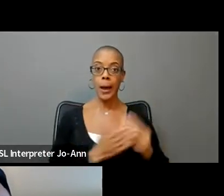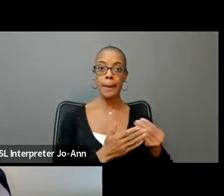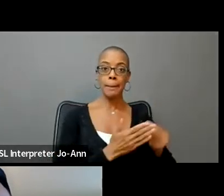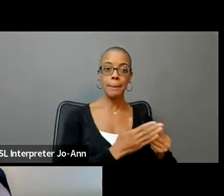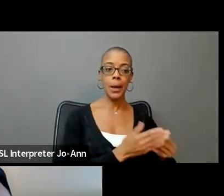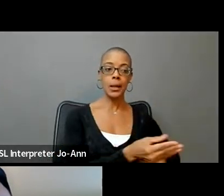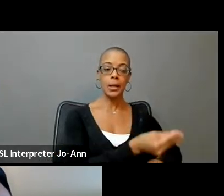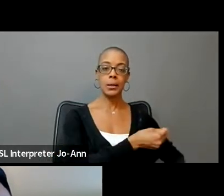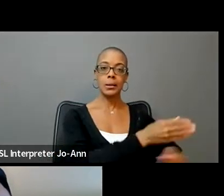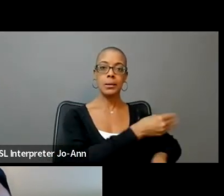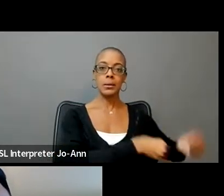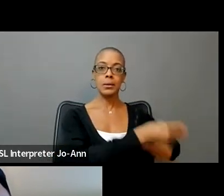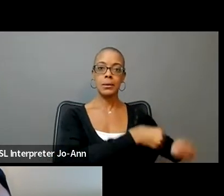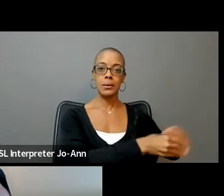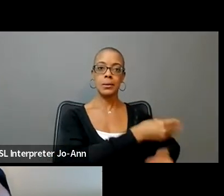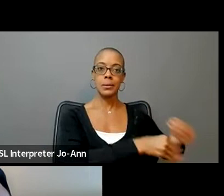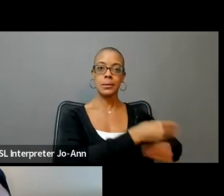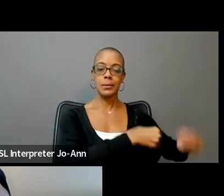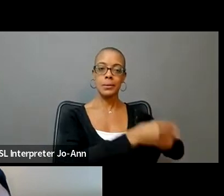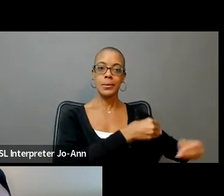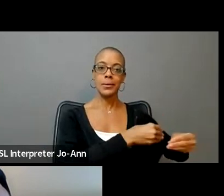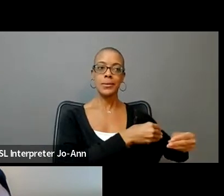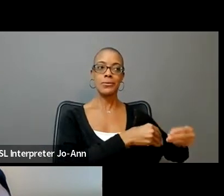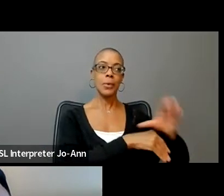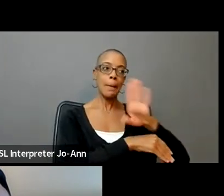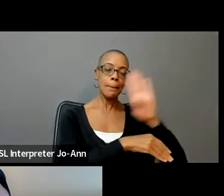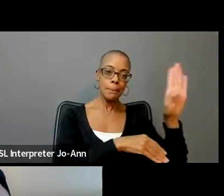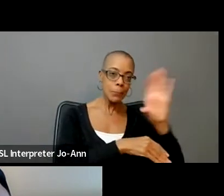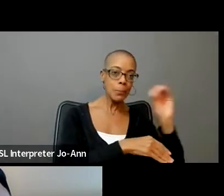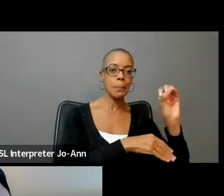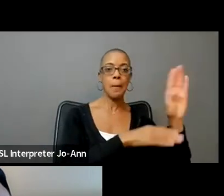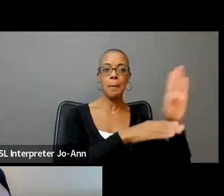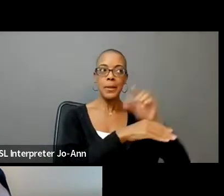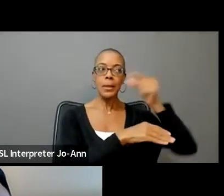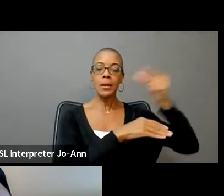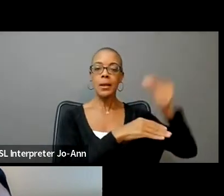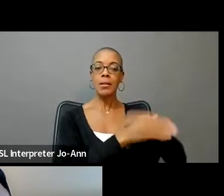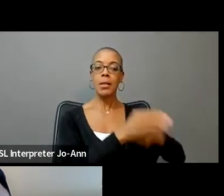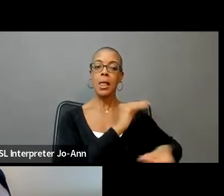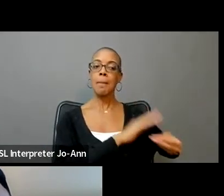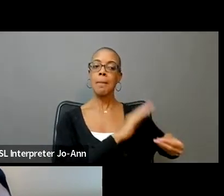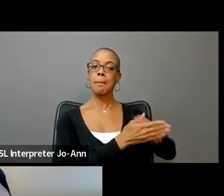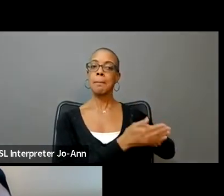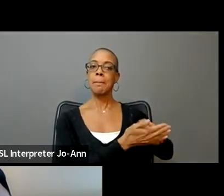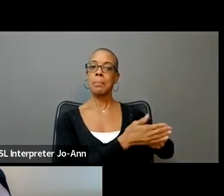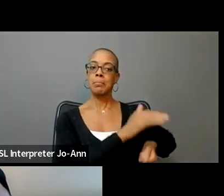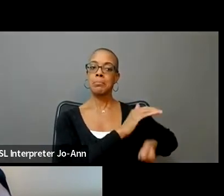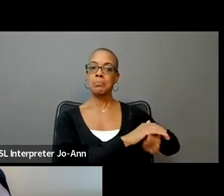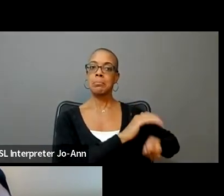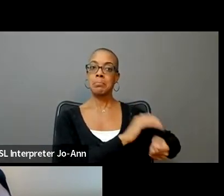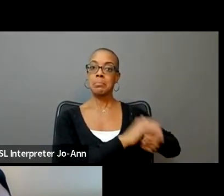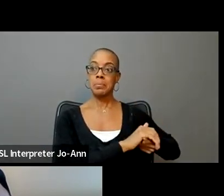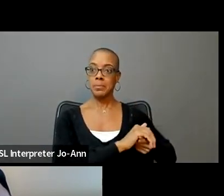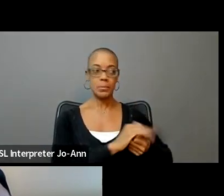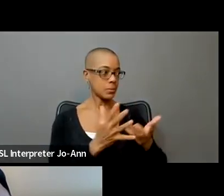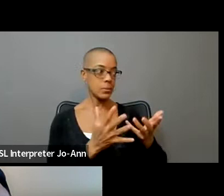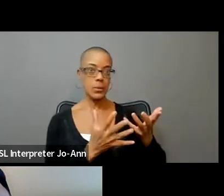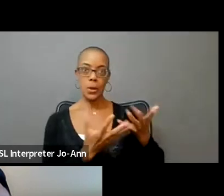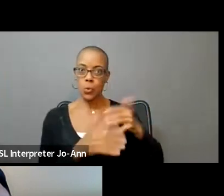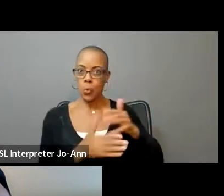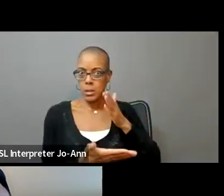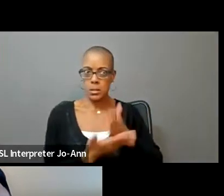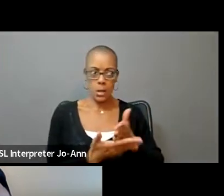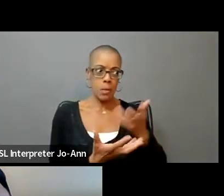lobbyists and corporations. So therefore, you know, we don't want that to stop. I still want to have my vacation